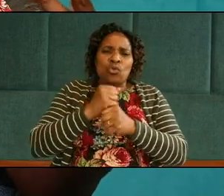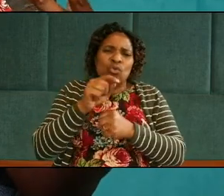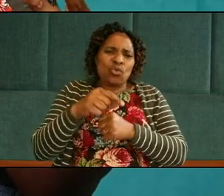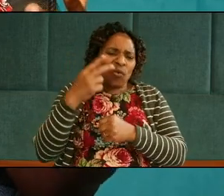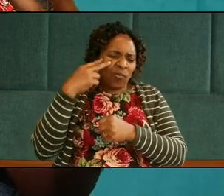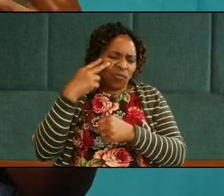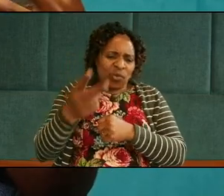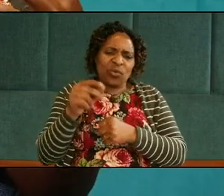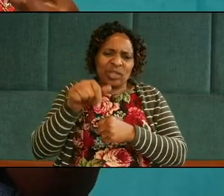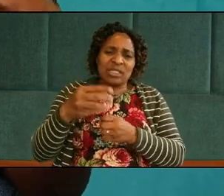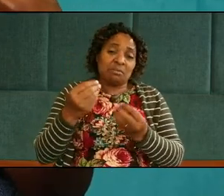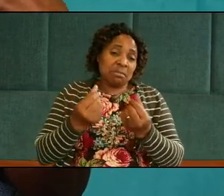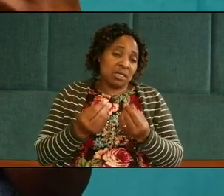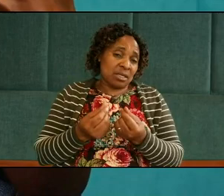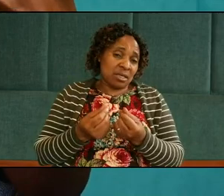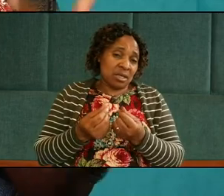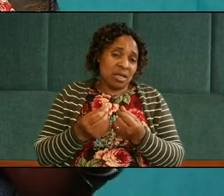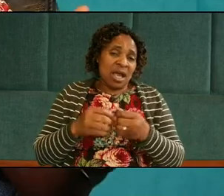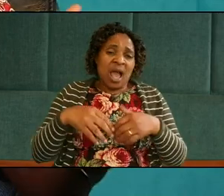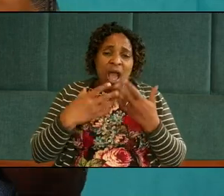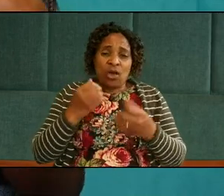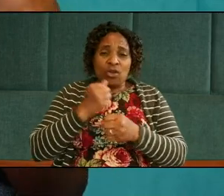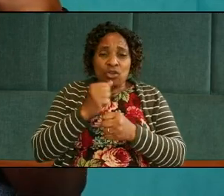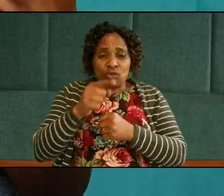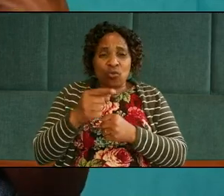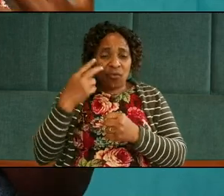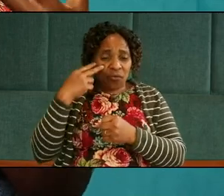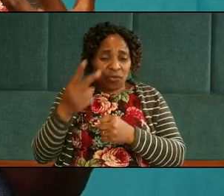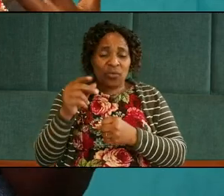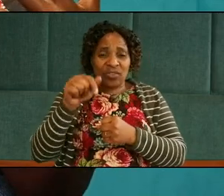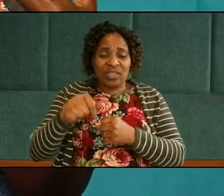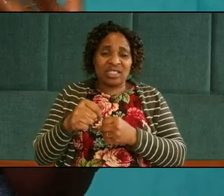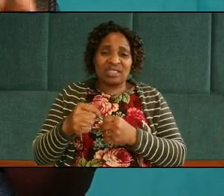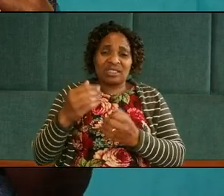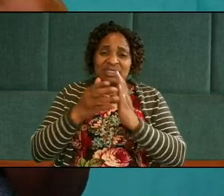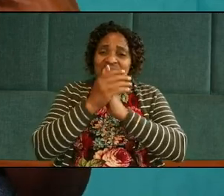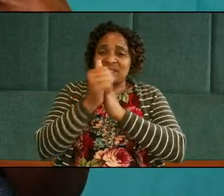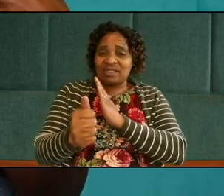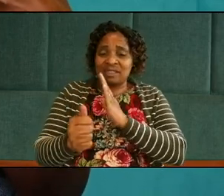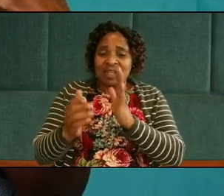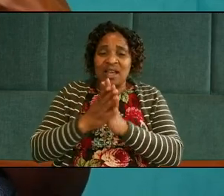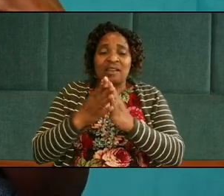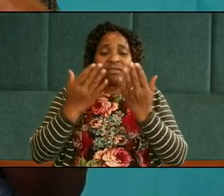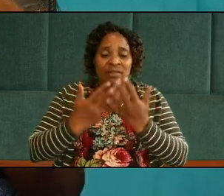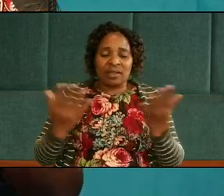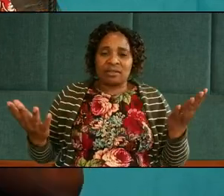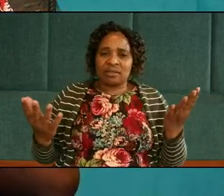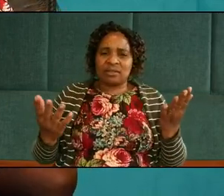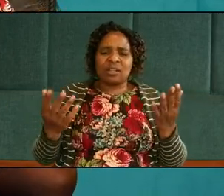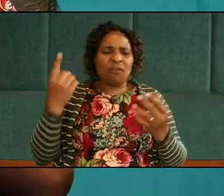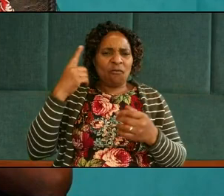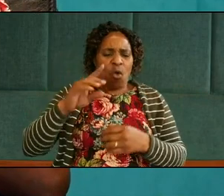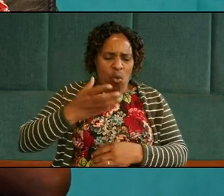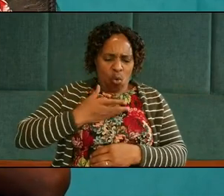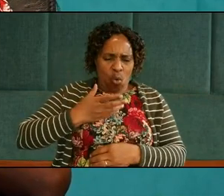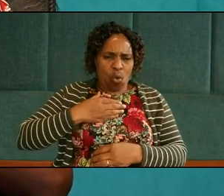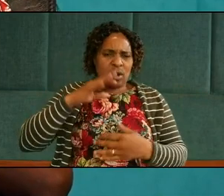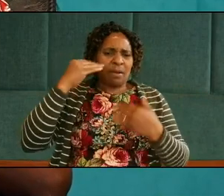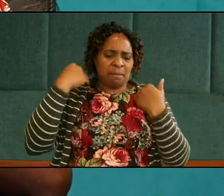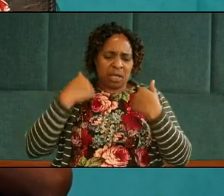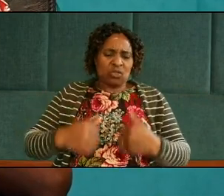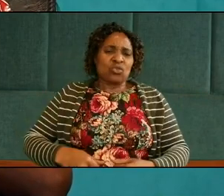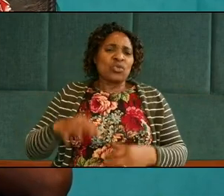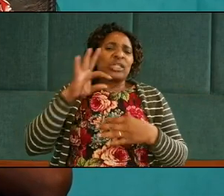money? How do you view your skill sets? How do you view your resources? Are they just, you know, for your own personal gain?